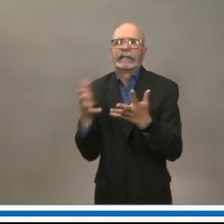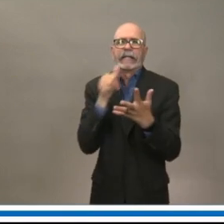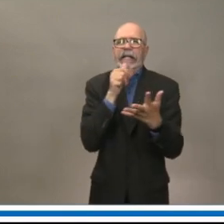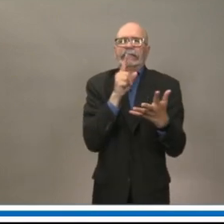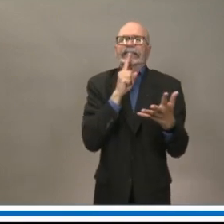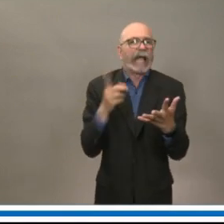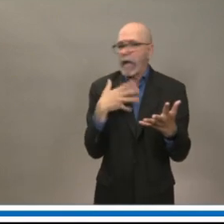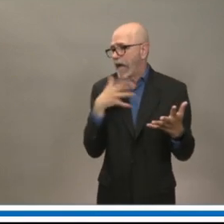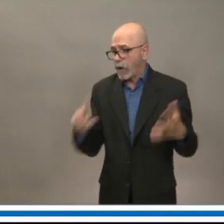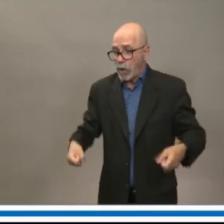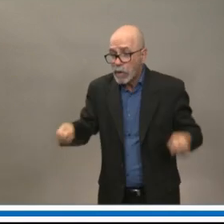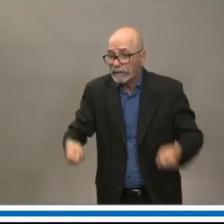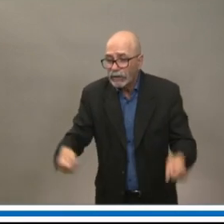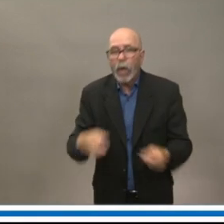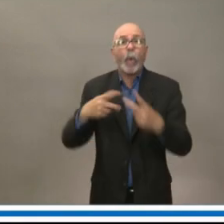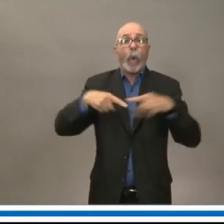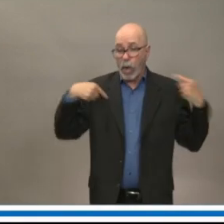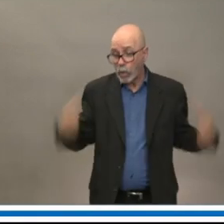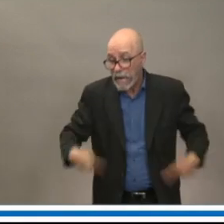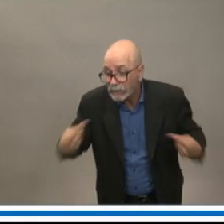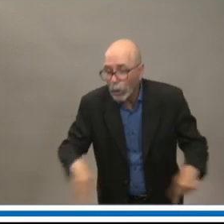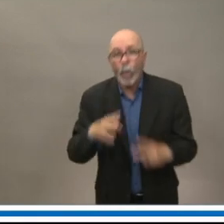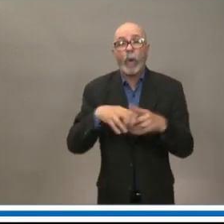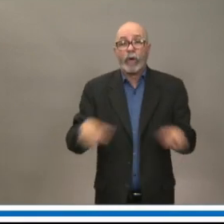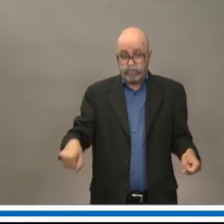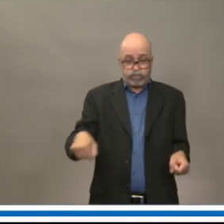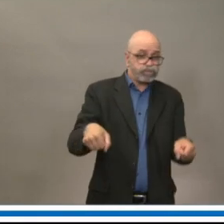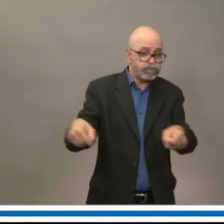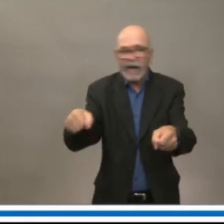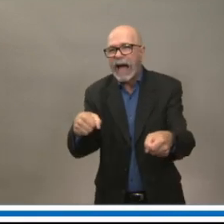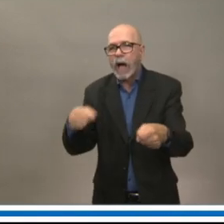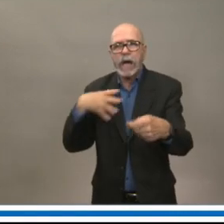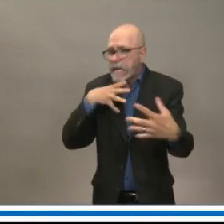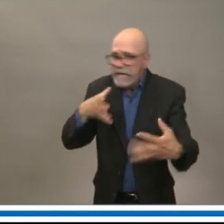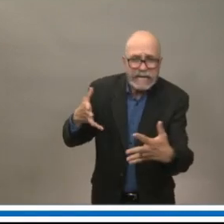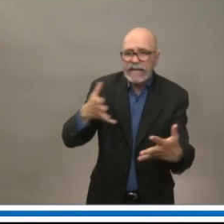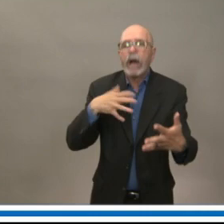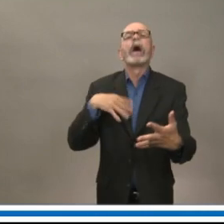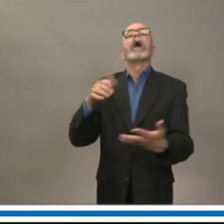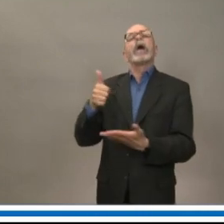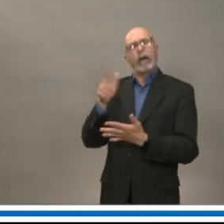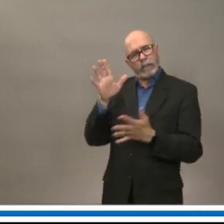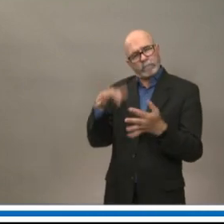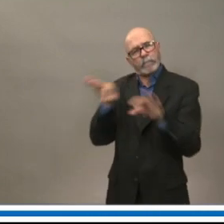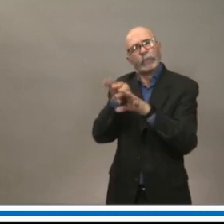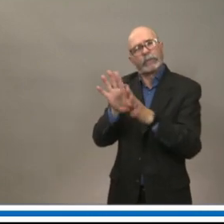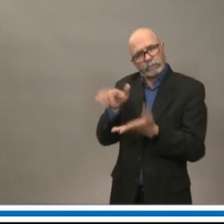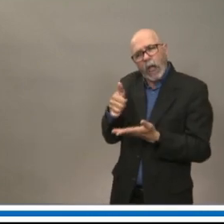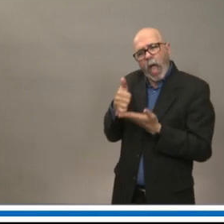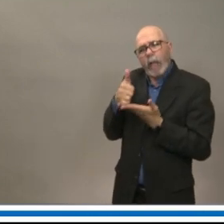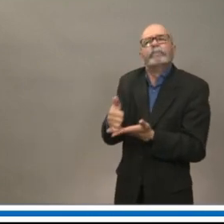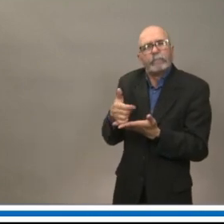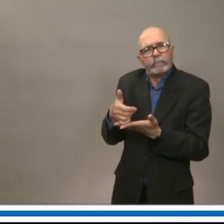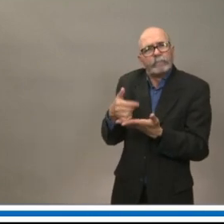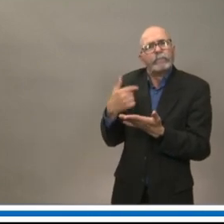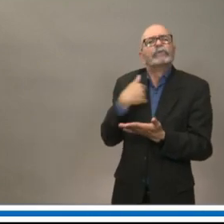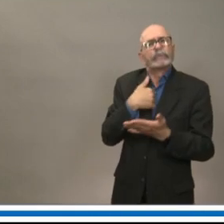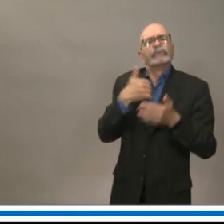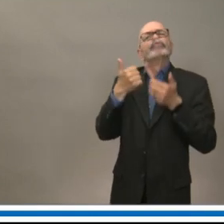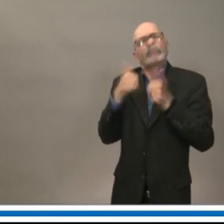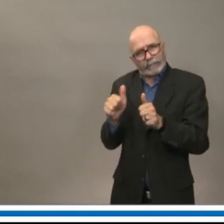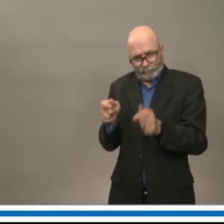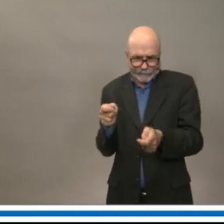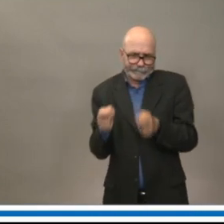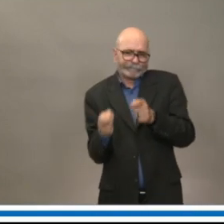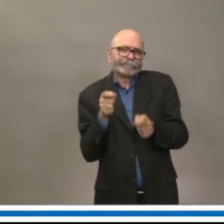we have put in place. So it's especially important that we think about, and in the government we are doing this. We have a special focus on people with